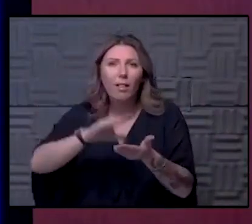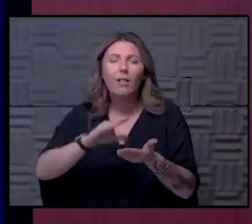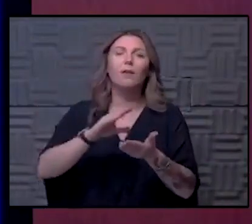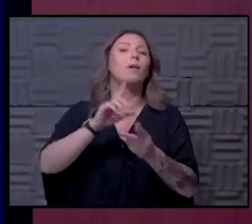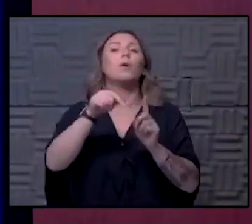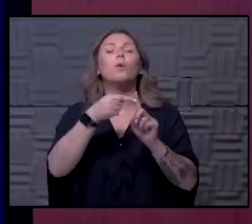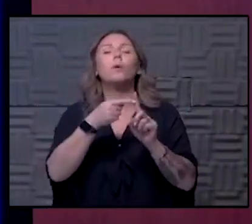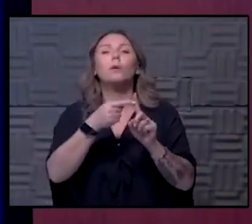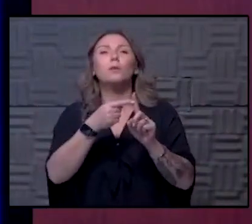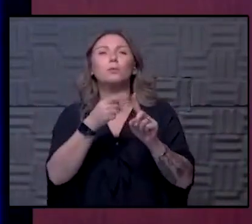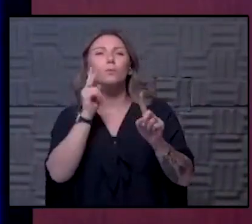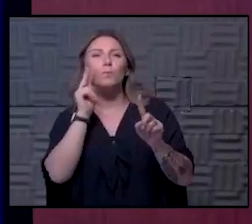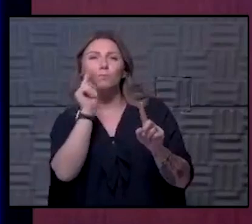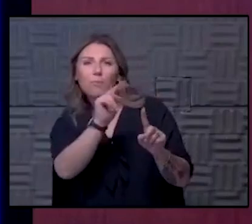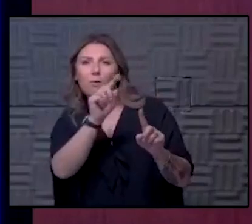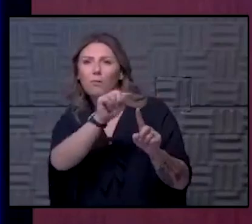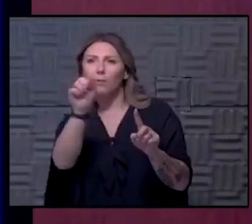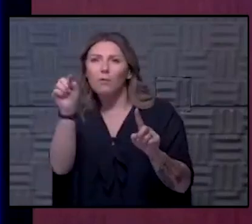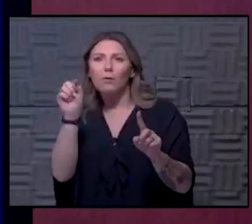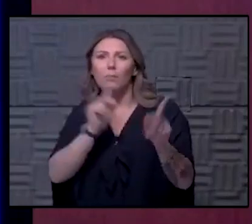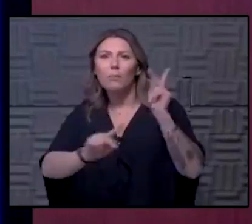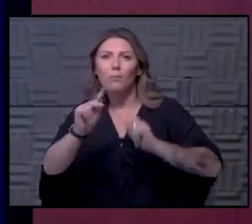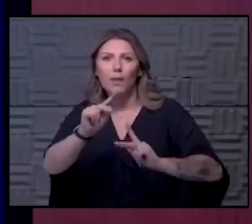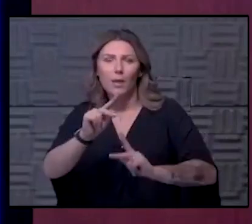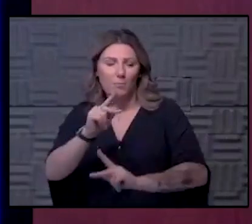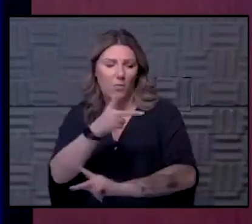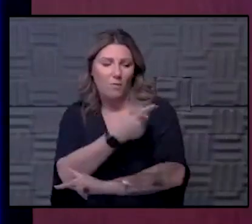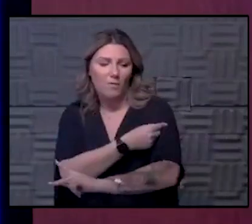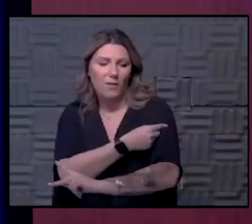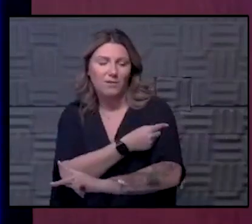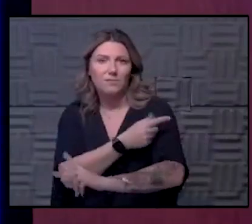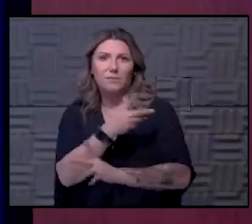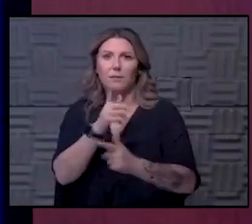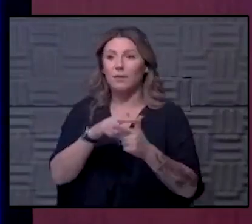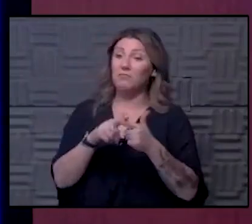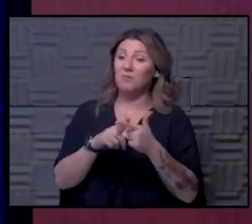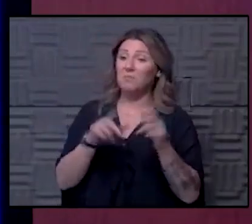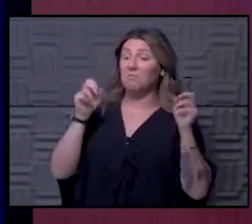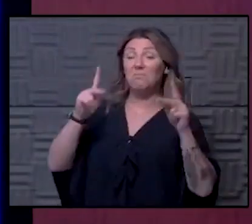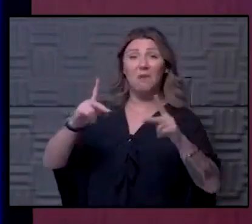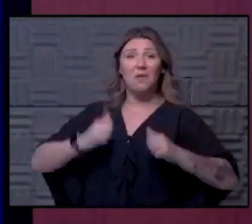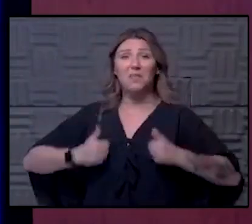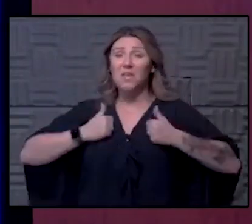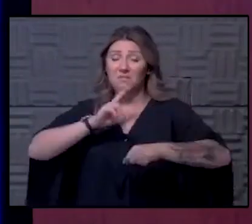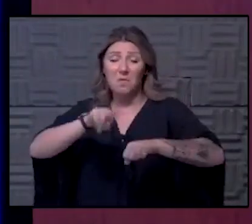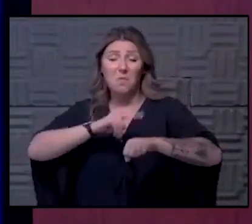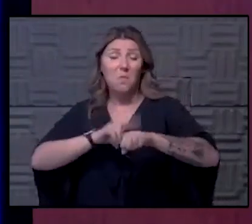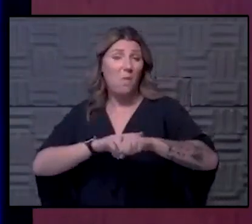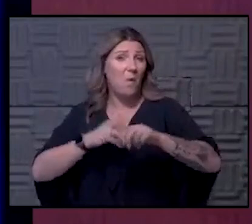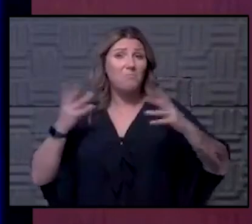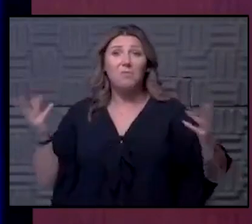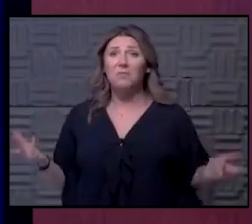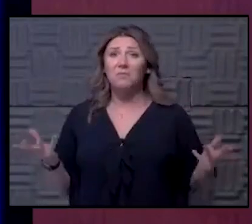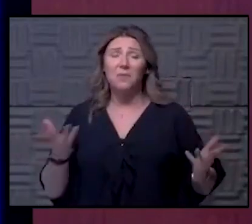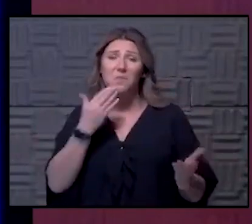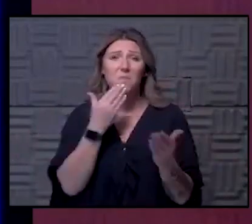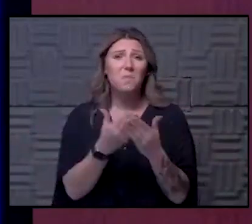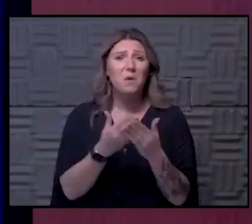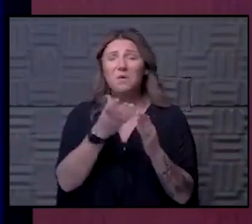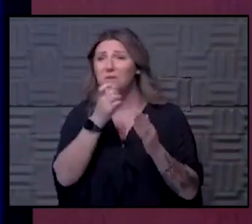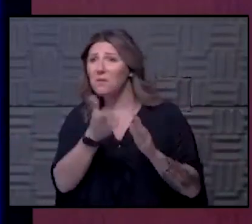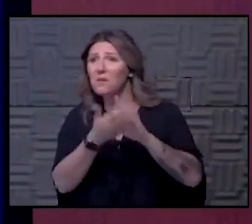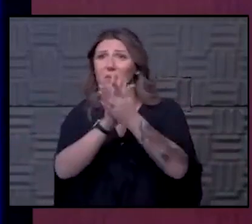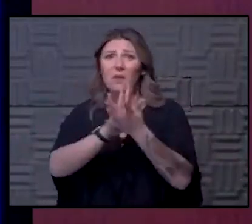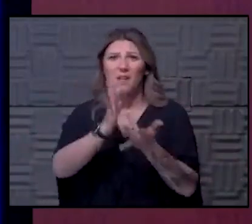watch people who have been vaccinated return to life in a more normal fashion and do well and not get